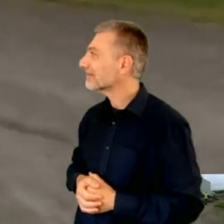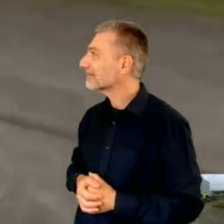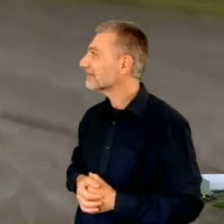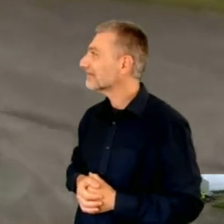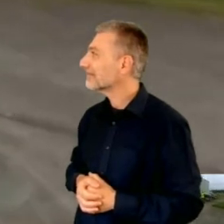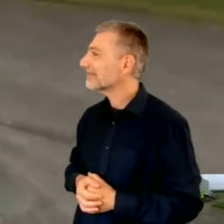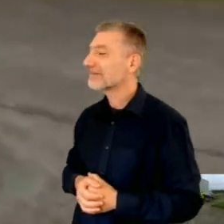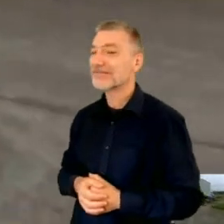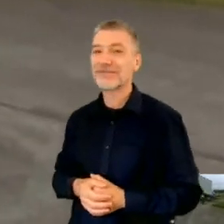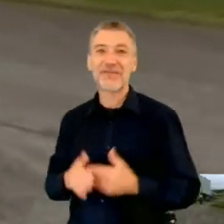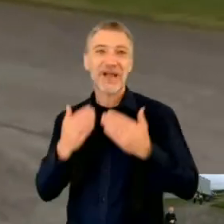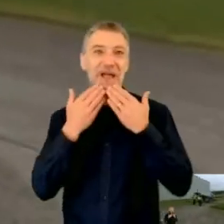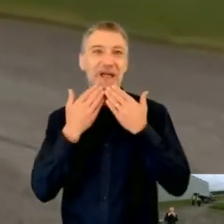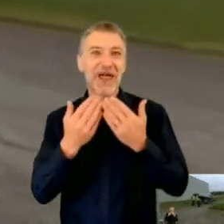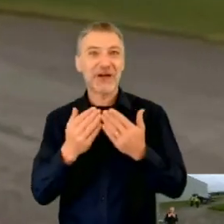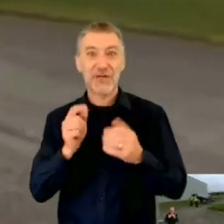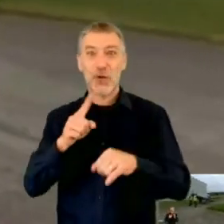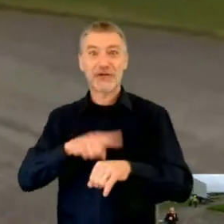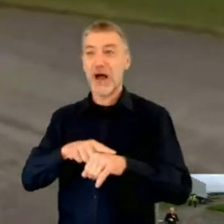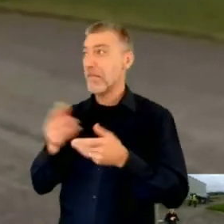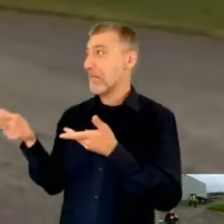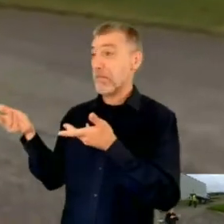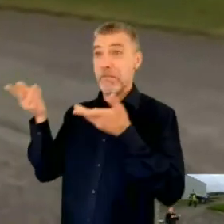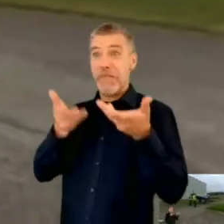your time. I'll pass back to the next presenter.